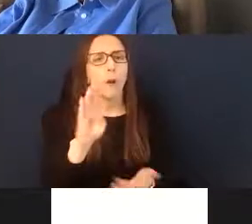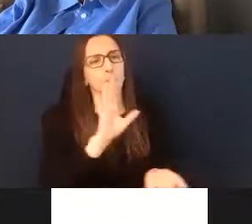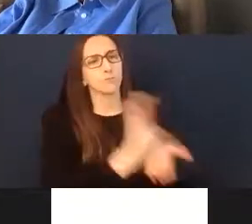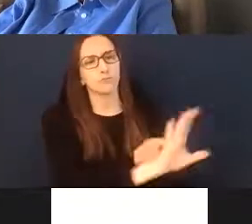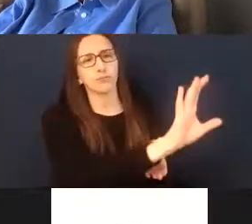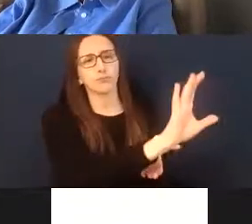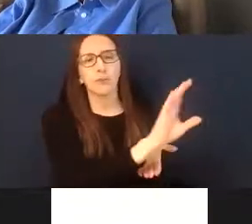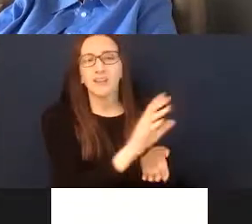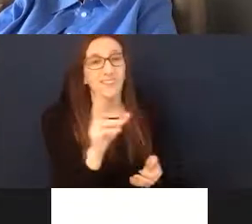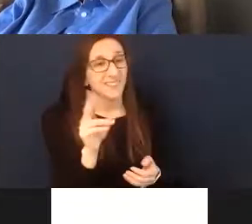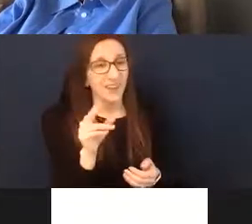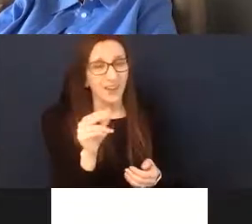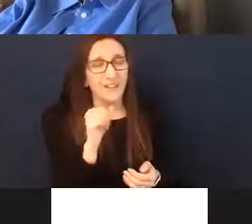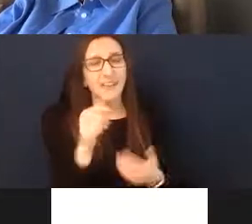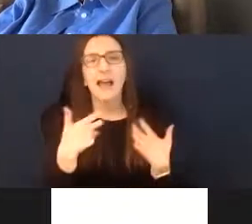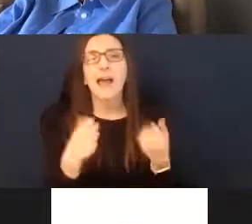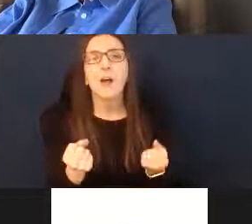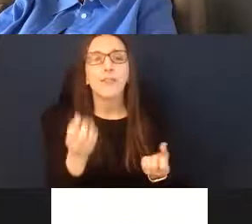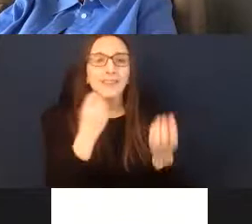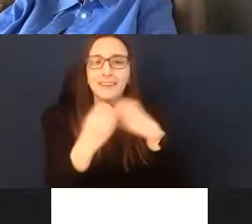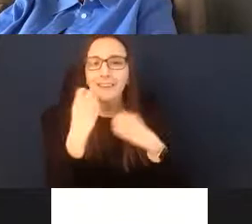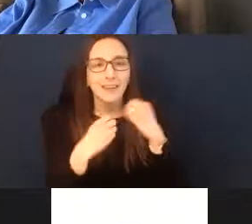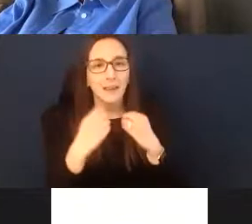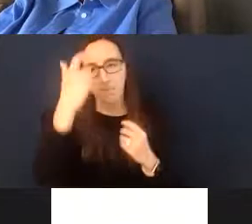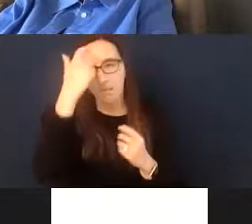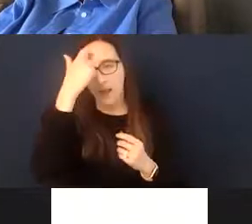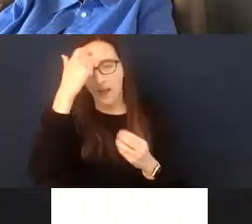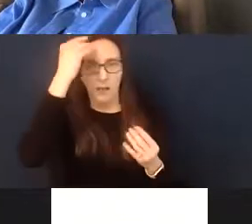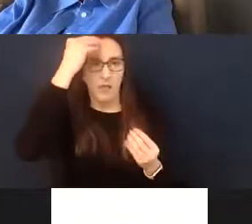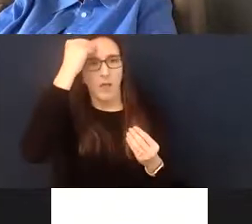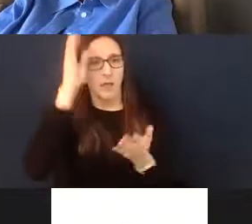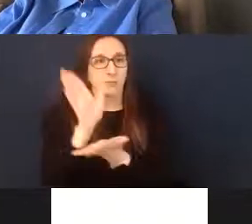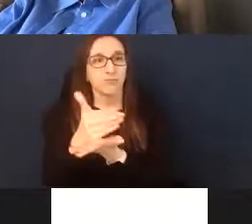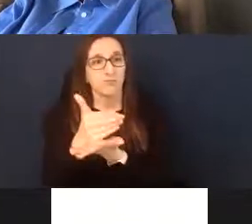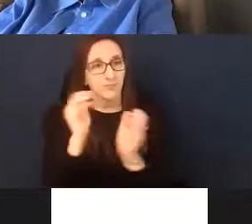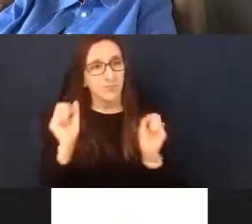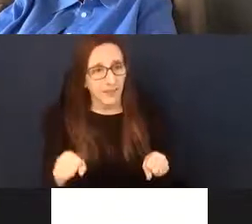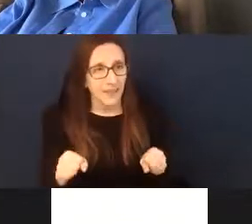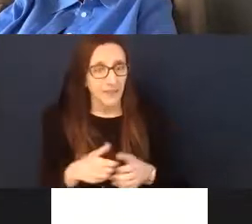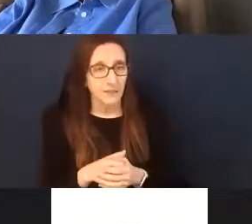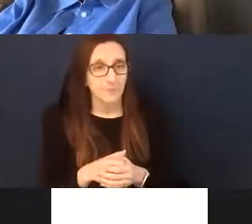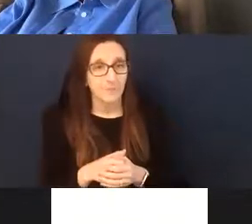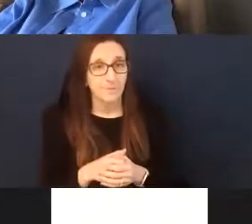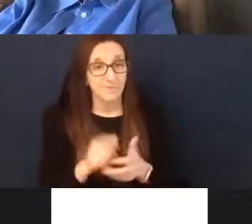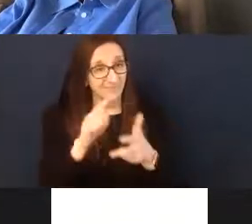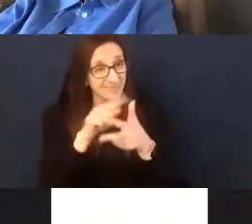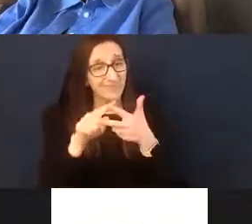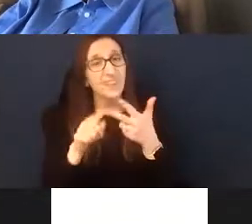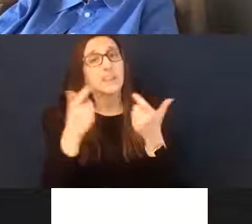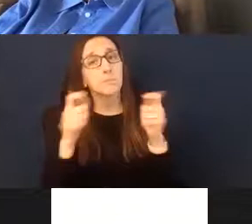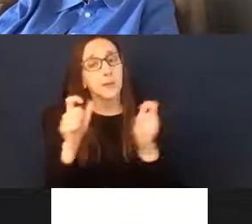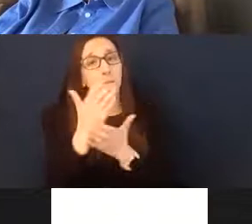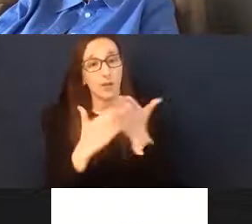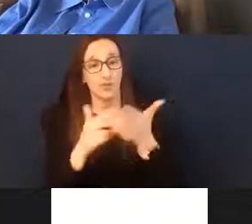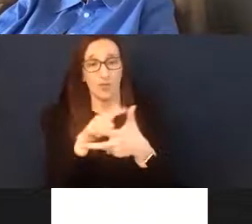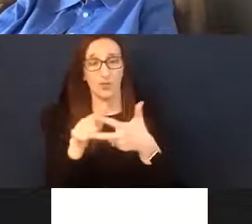to disordered eating and eating disorders. I've mentioned this with all of my diets here. That's a really big component.